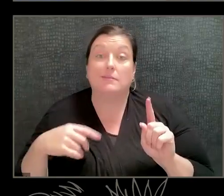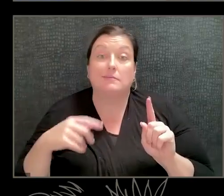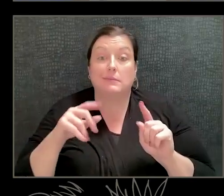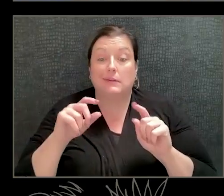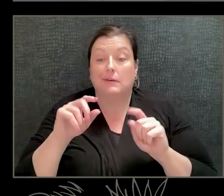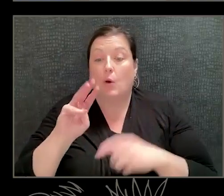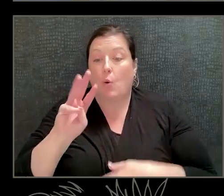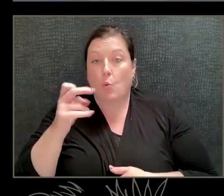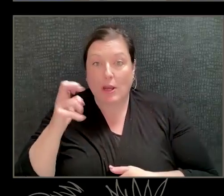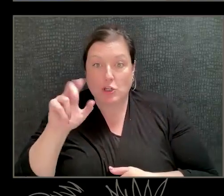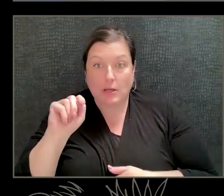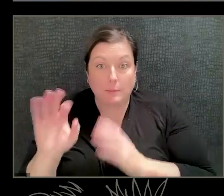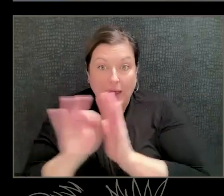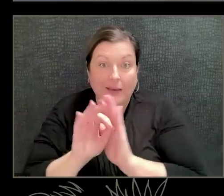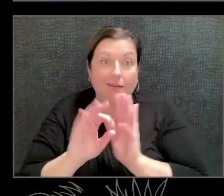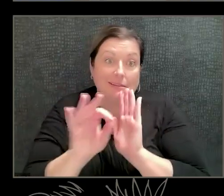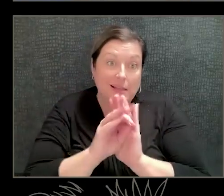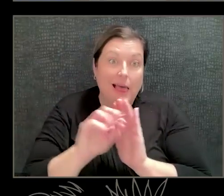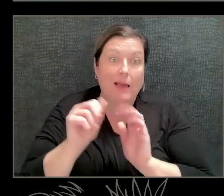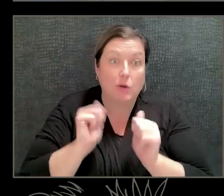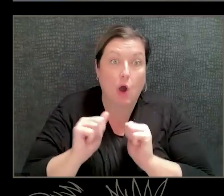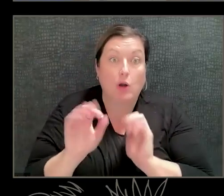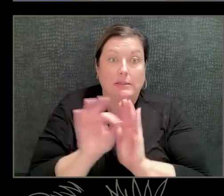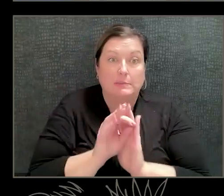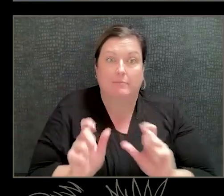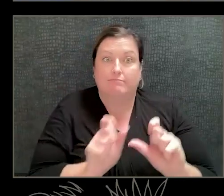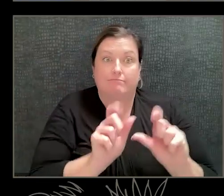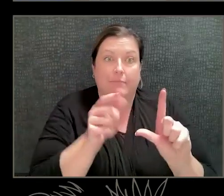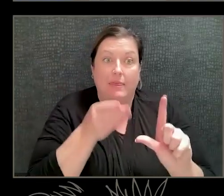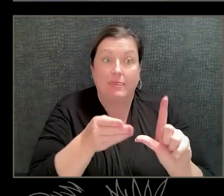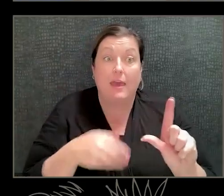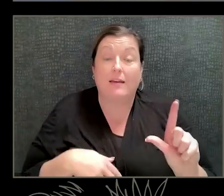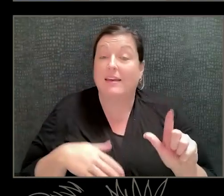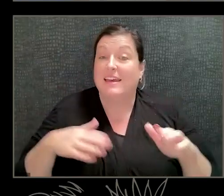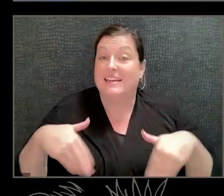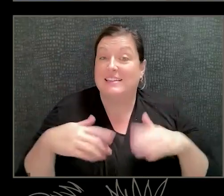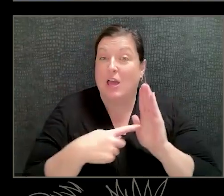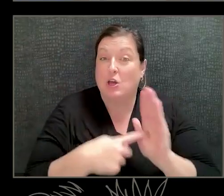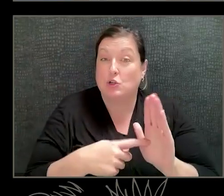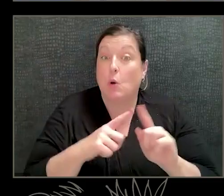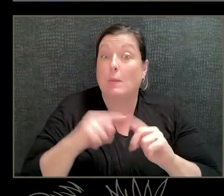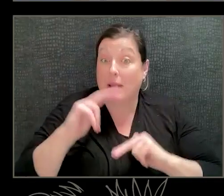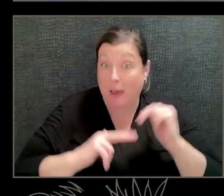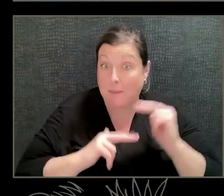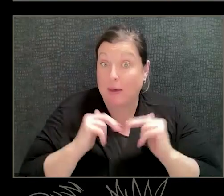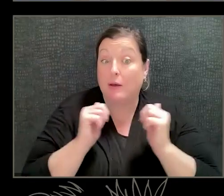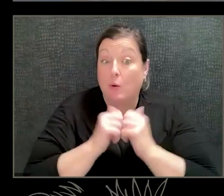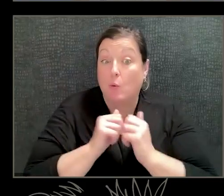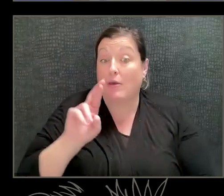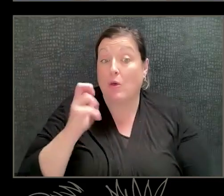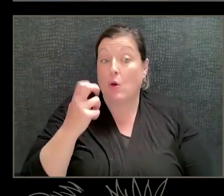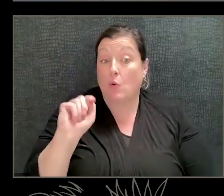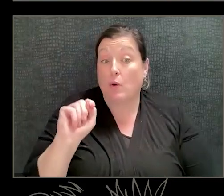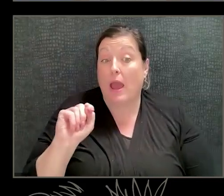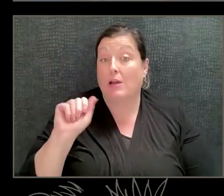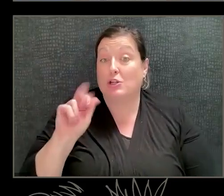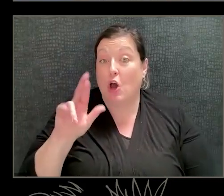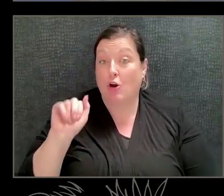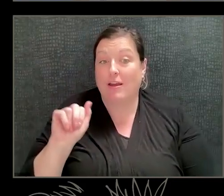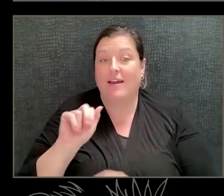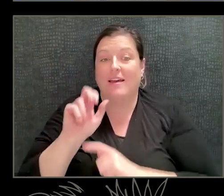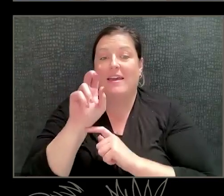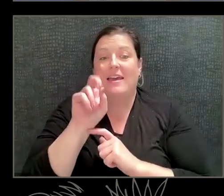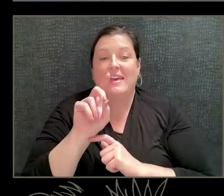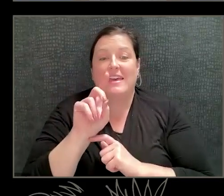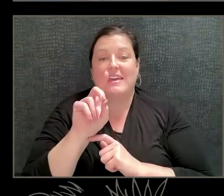pick an album, and select his artist pick. It's not shown, but I actually built that widget, and I built it with React Aria. So if Devin Govett is listening,